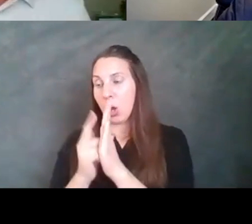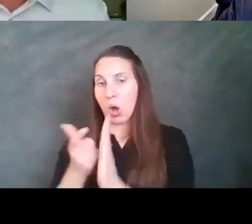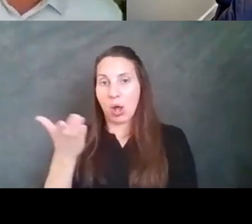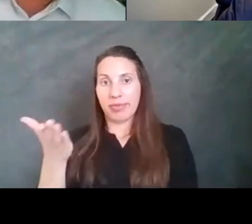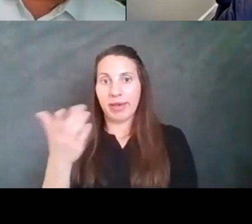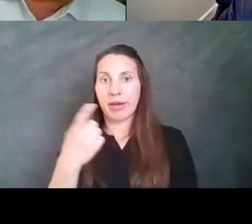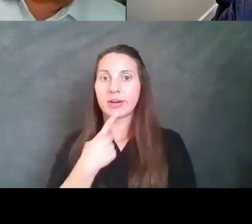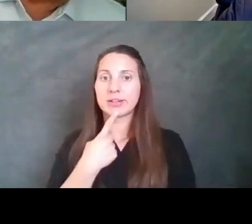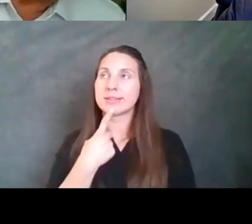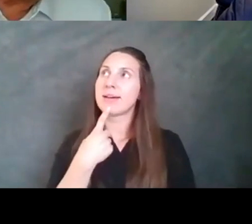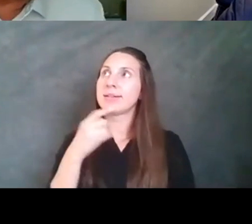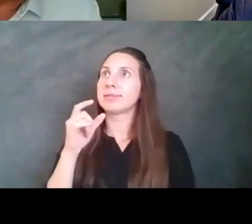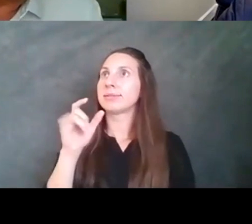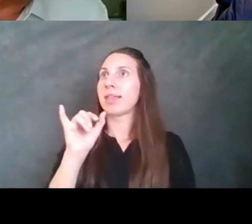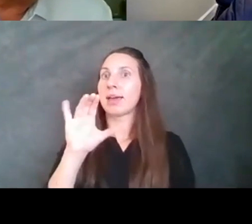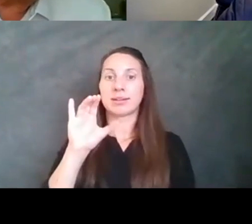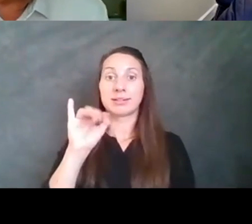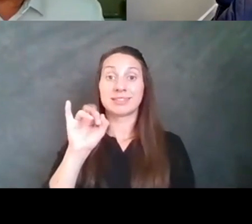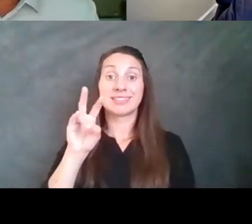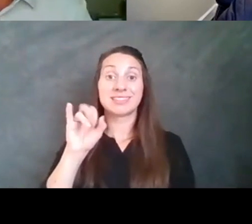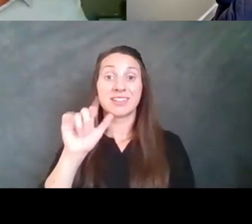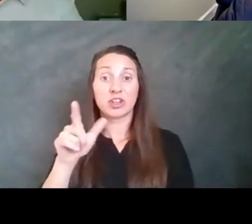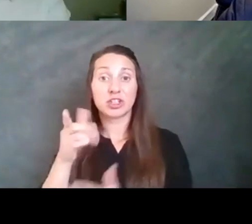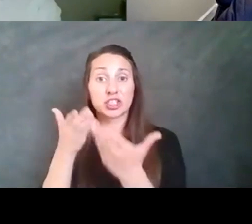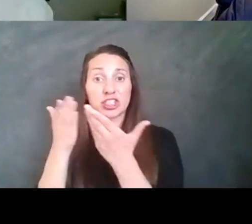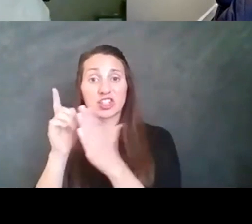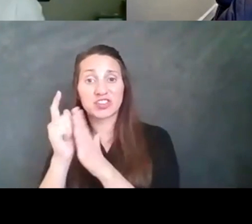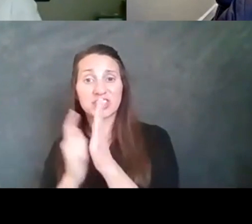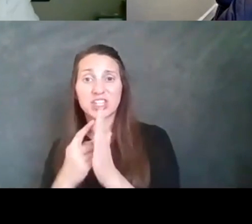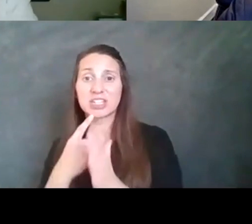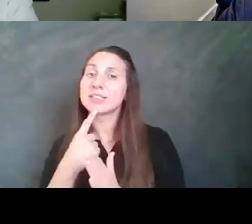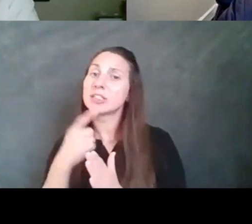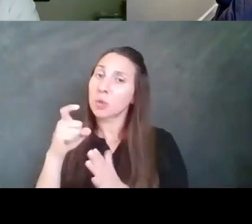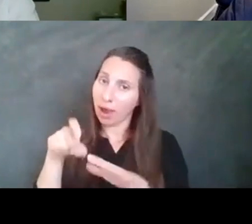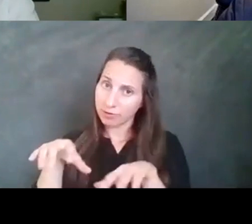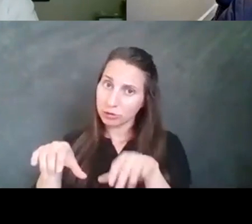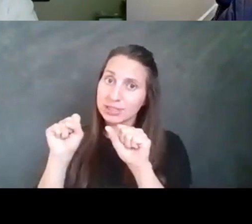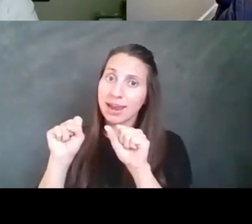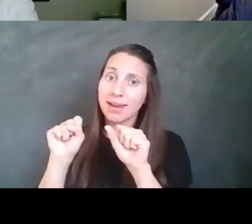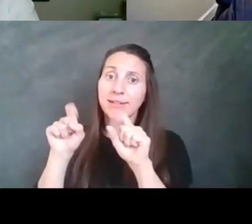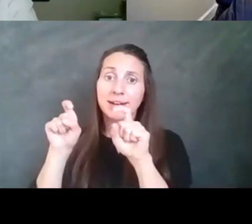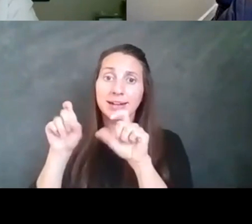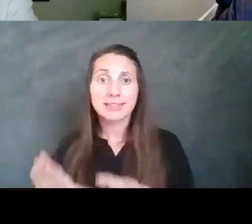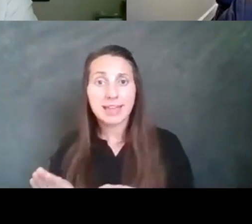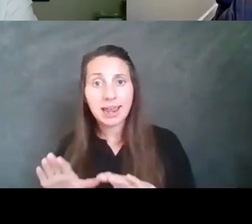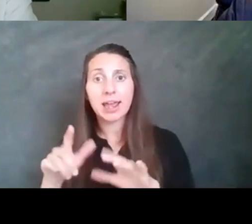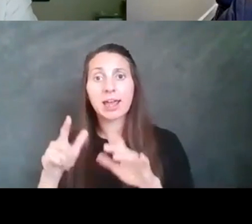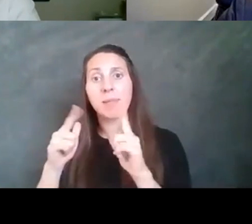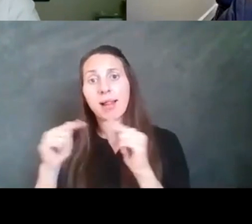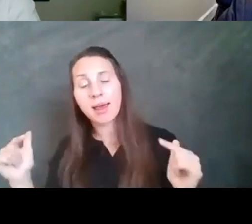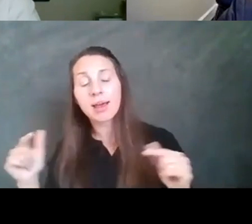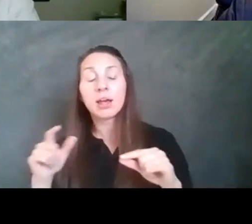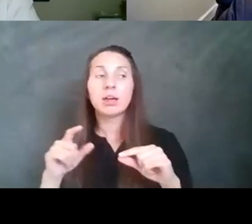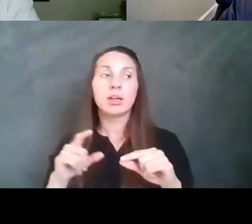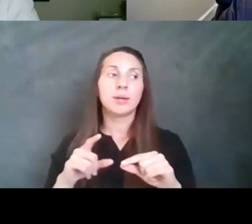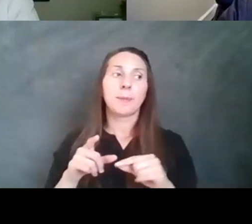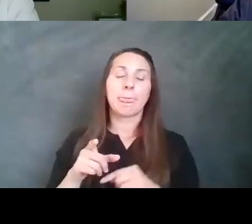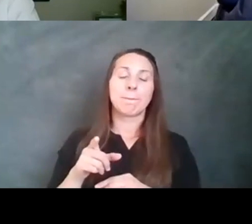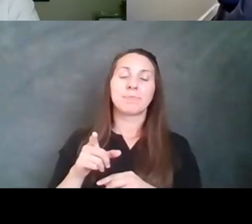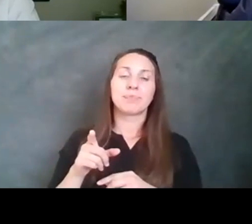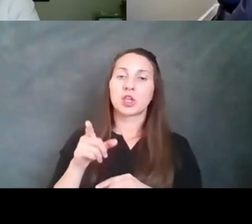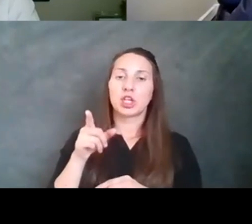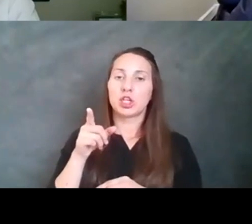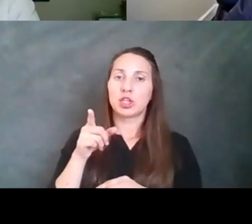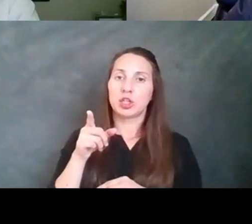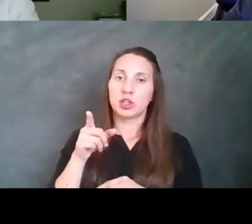civil service law, you have to take an exam and you have to do this and that to get the position, you still are permitted to transfer them and not make them go through